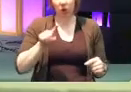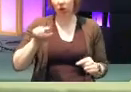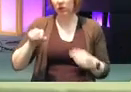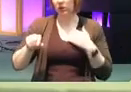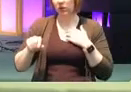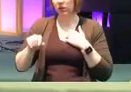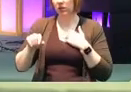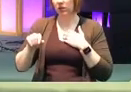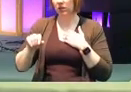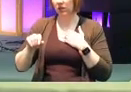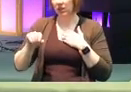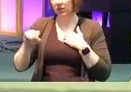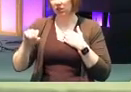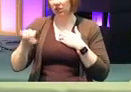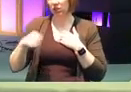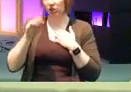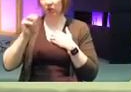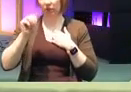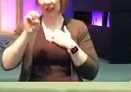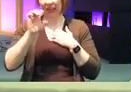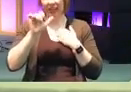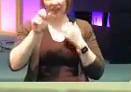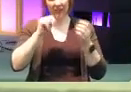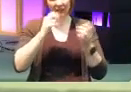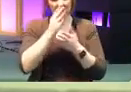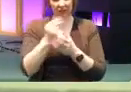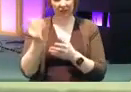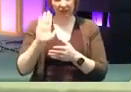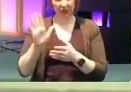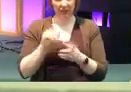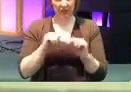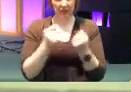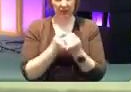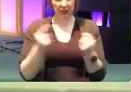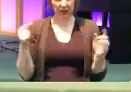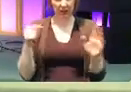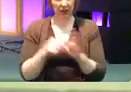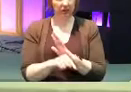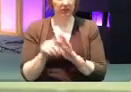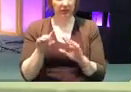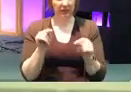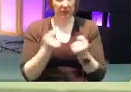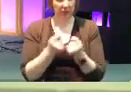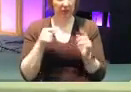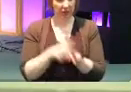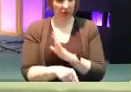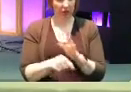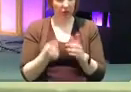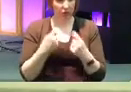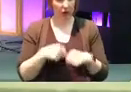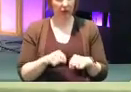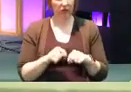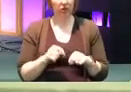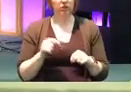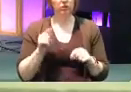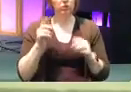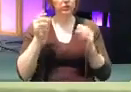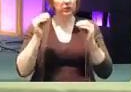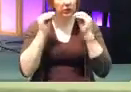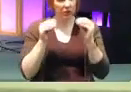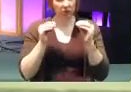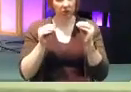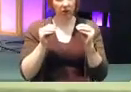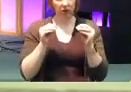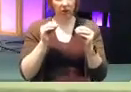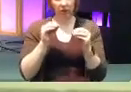you are familiar with the story of Jim Elliot and several of his team members, killed. He and his team members were killed attempting to evangelize the